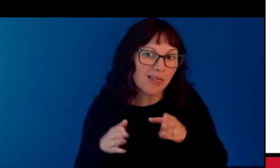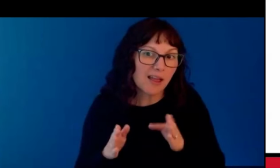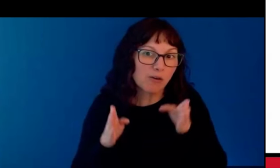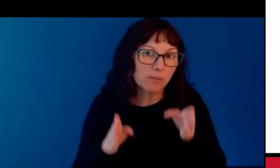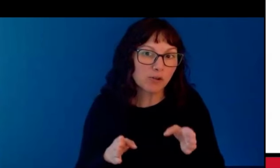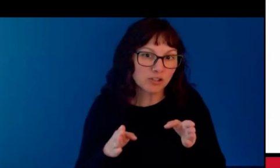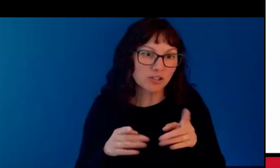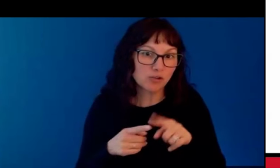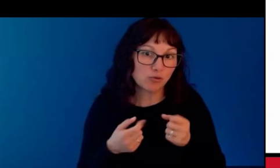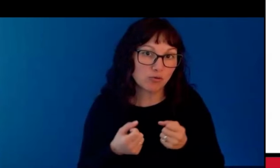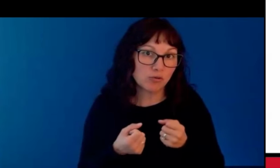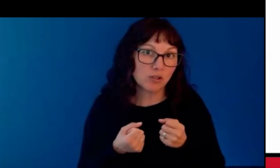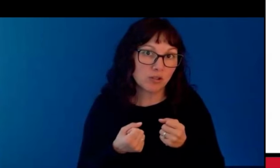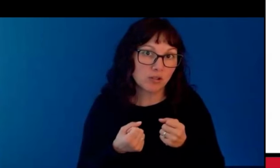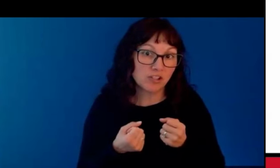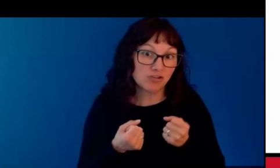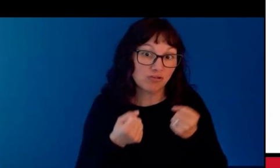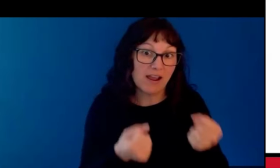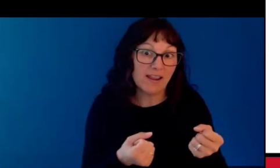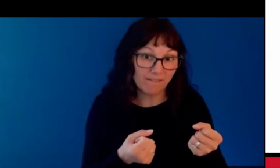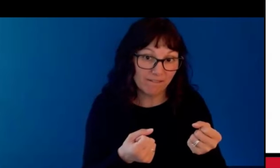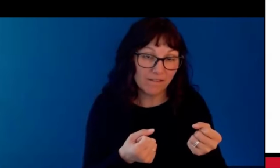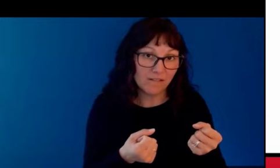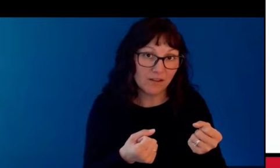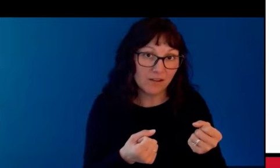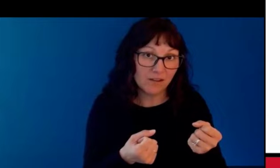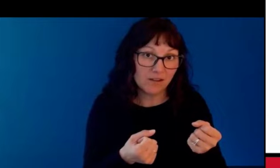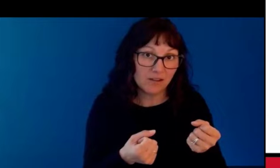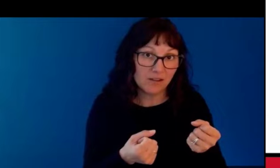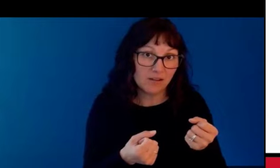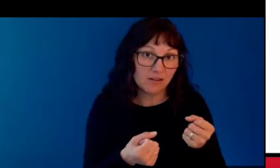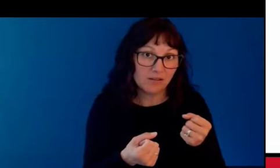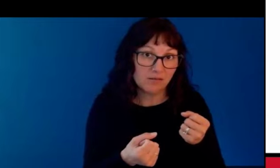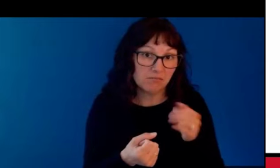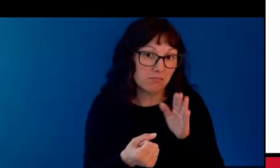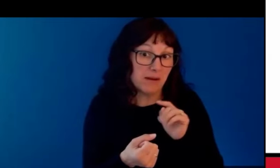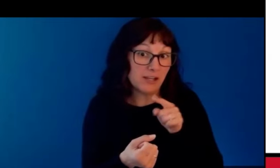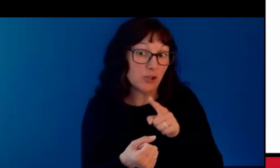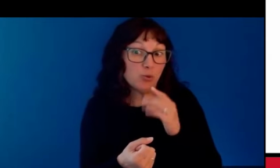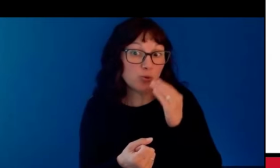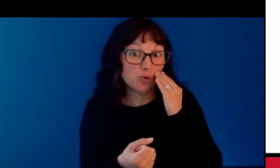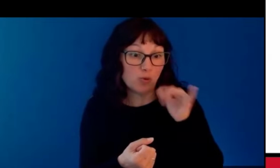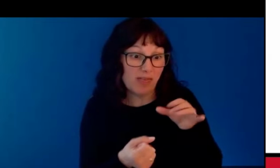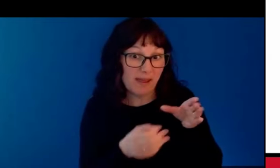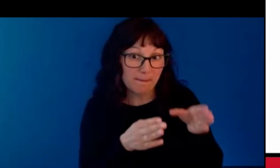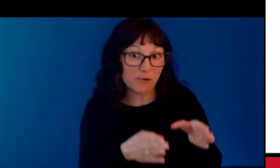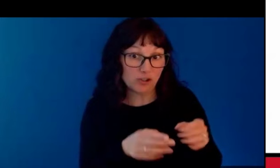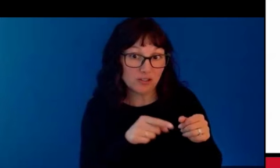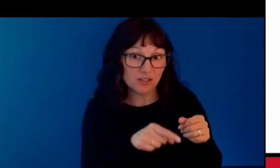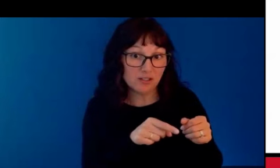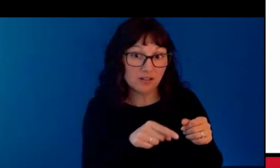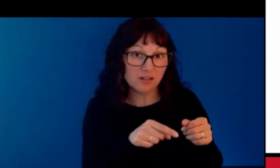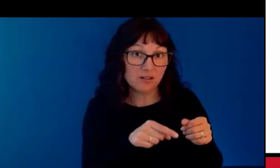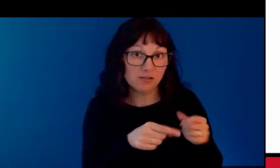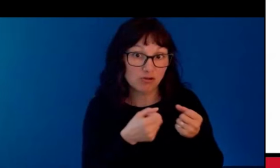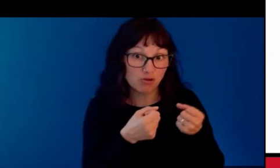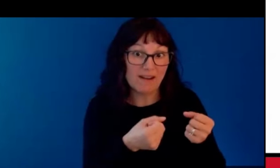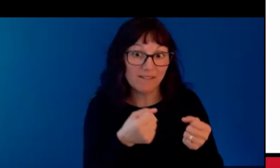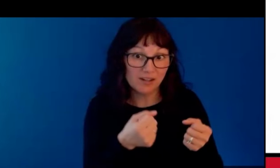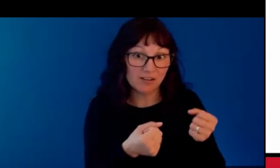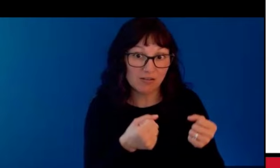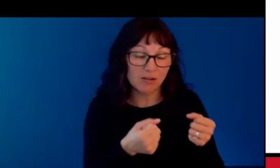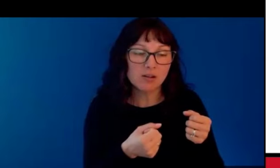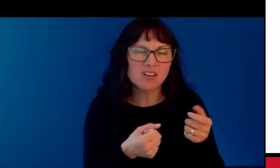a vehicle knowing that, this person had a